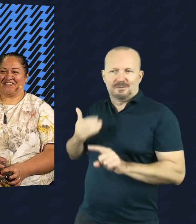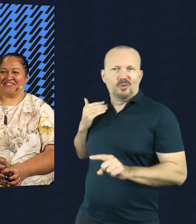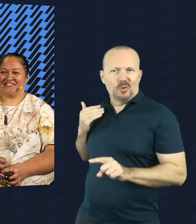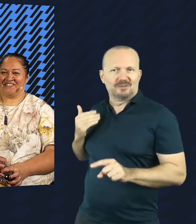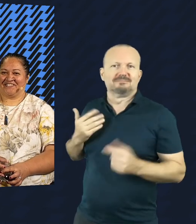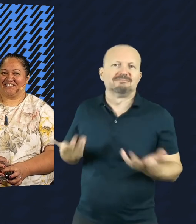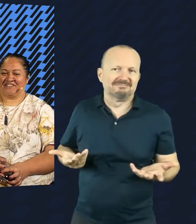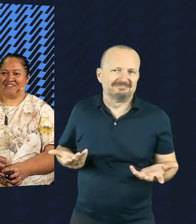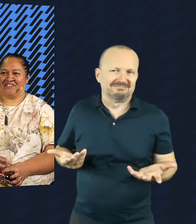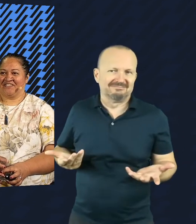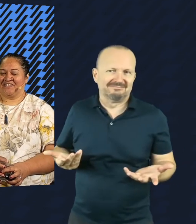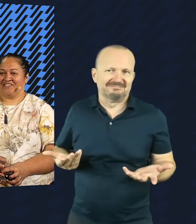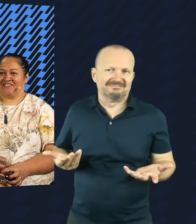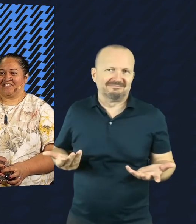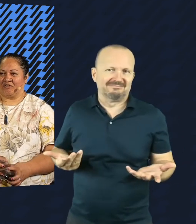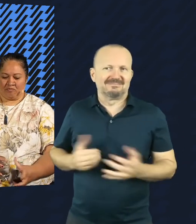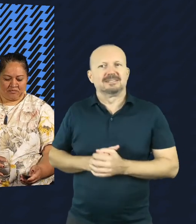I wanted to start, though, with some of your